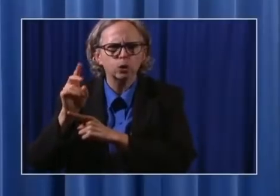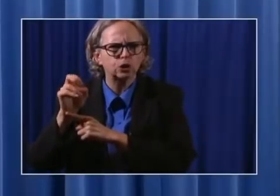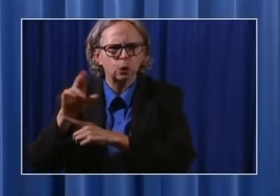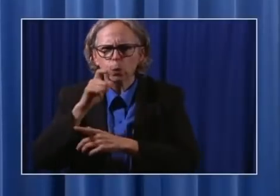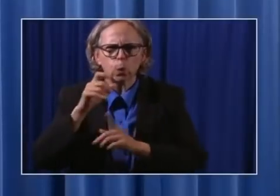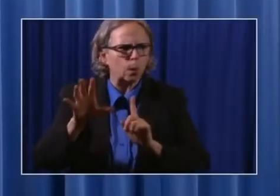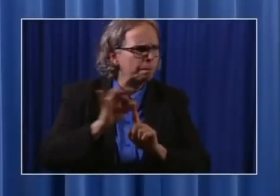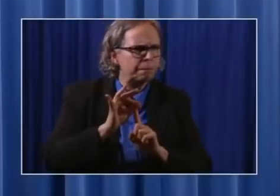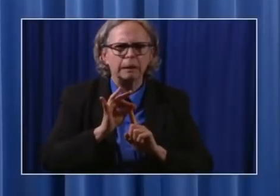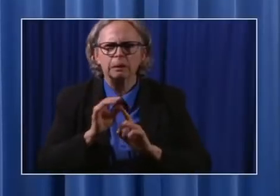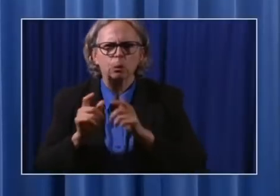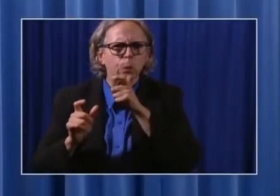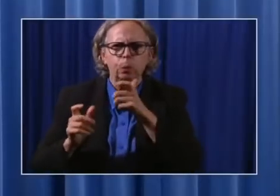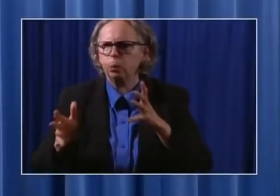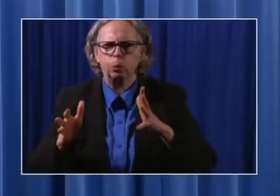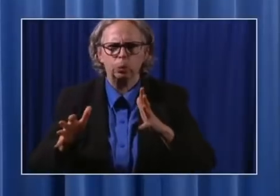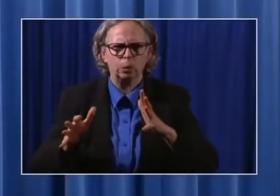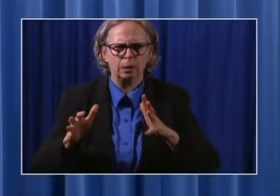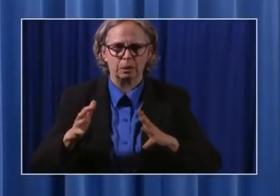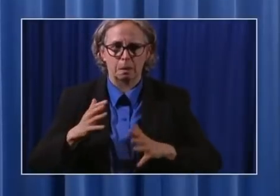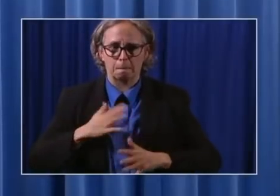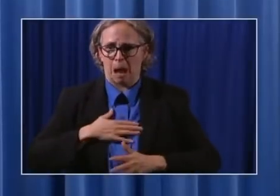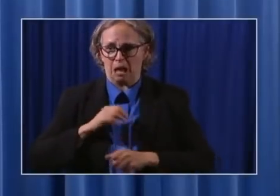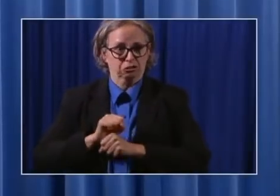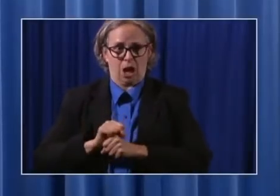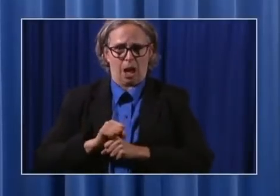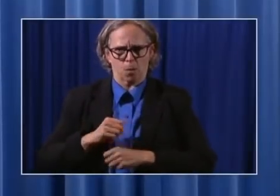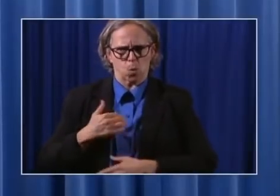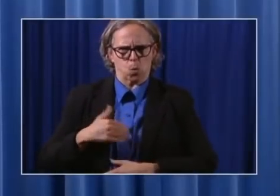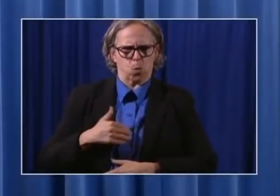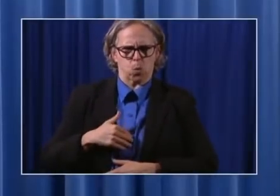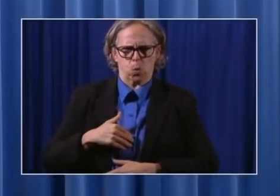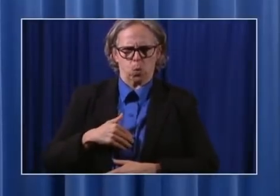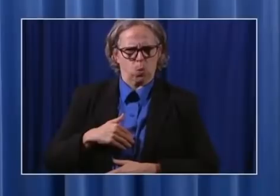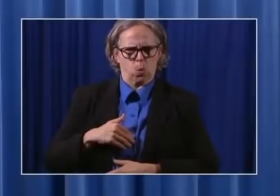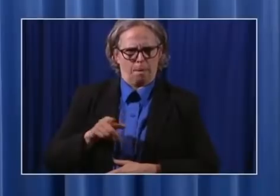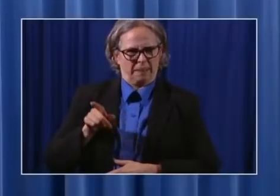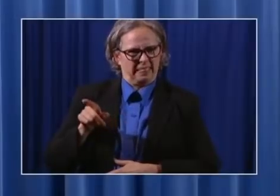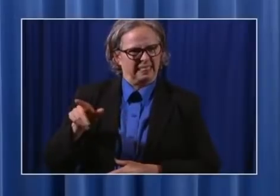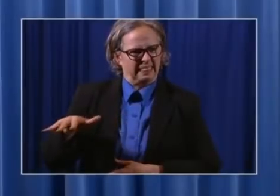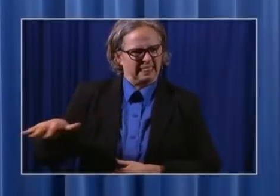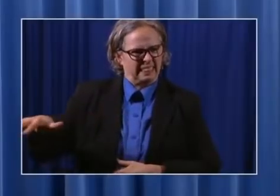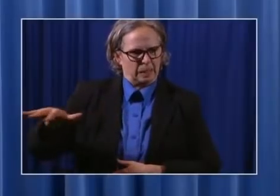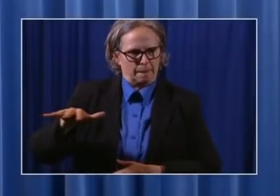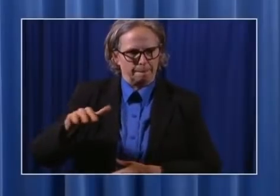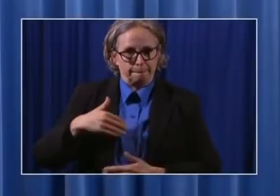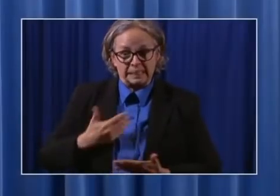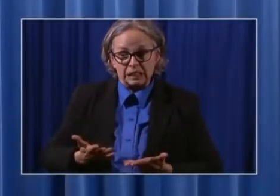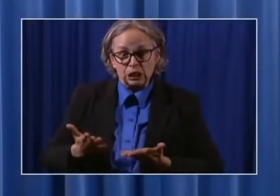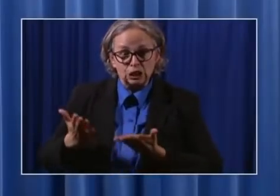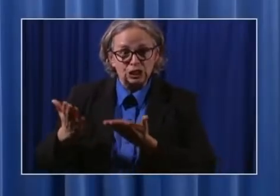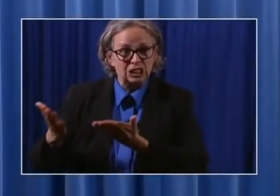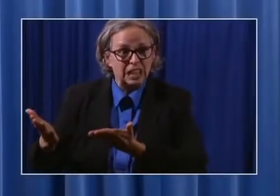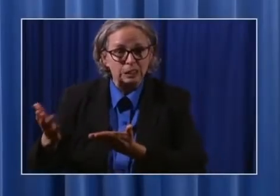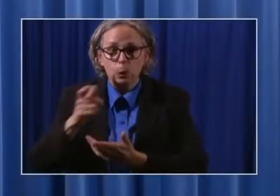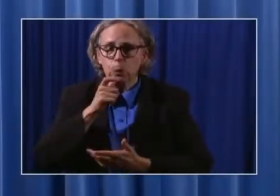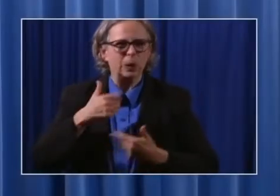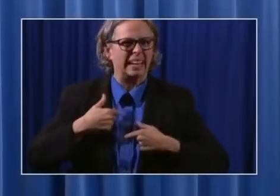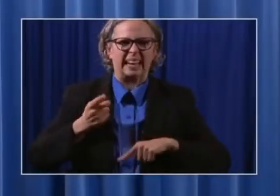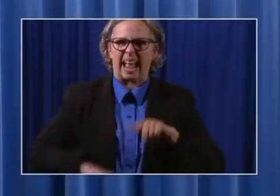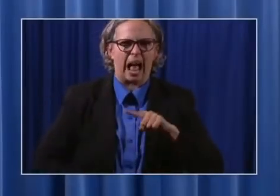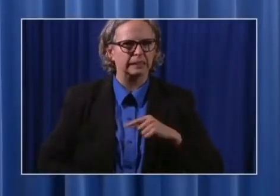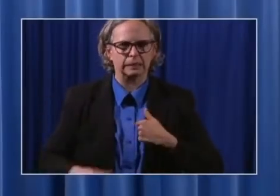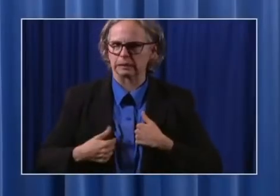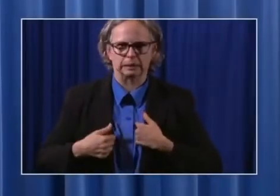It's not my job, nor is it proper, frankly, for me to suggest to them who that individual should be. This